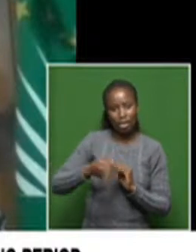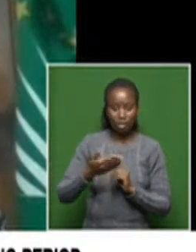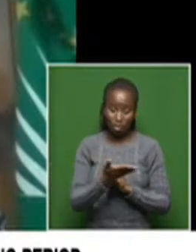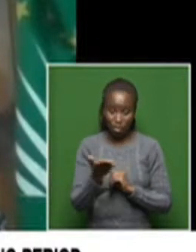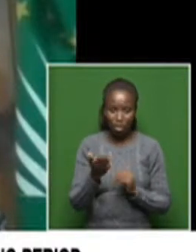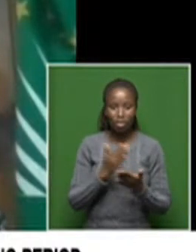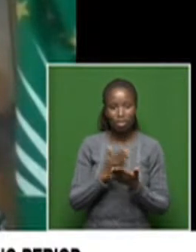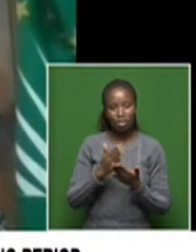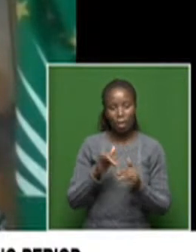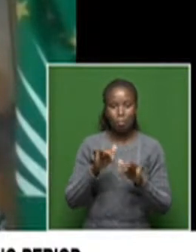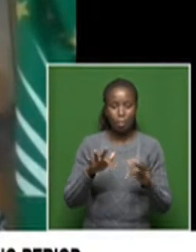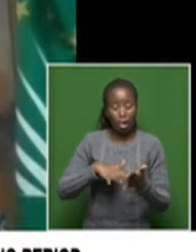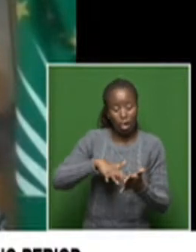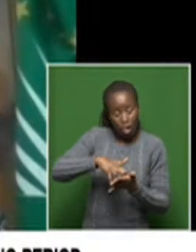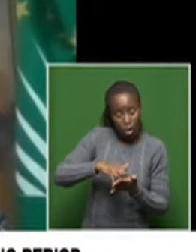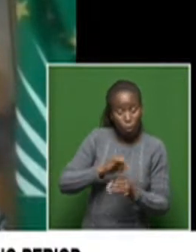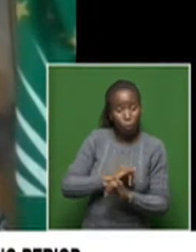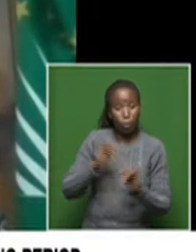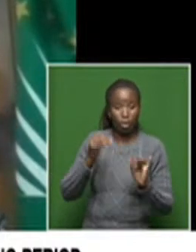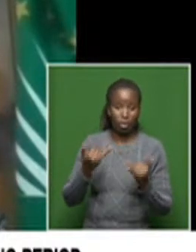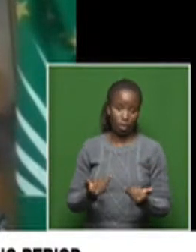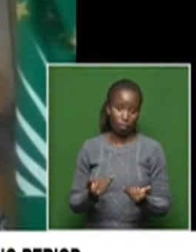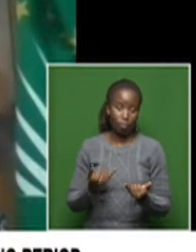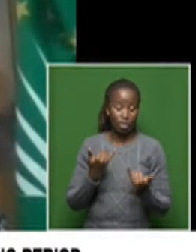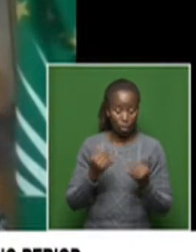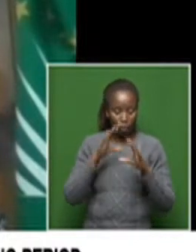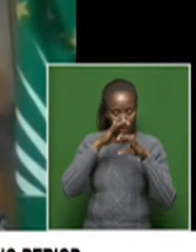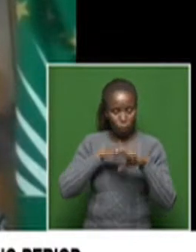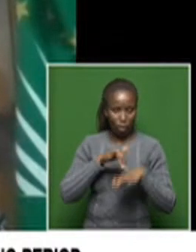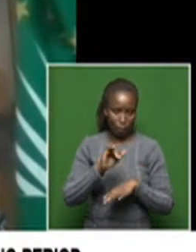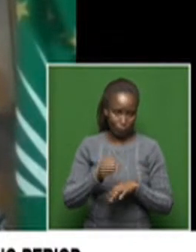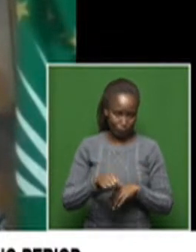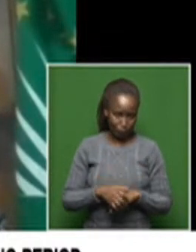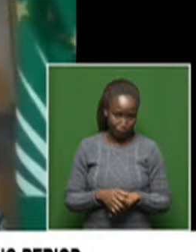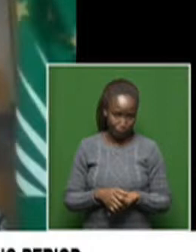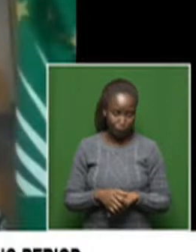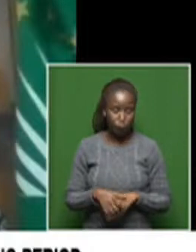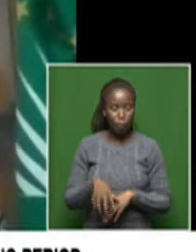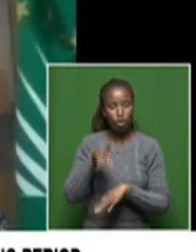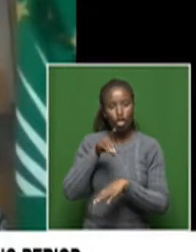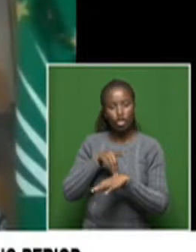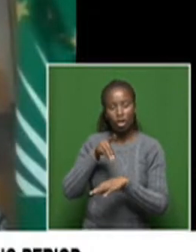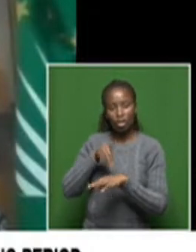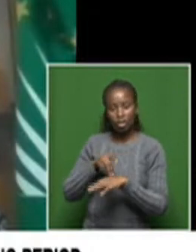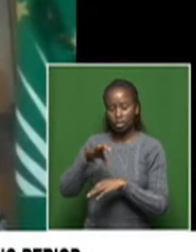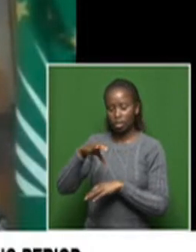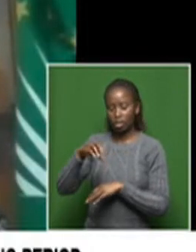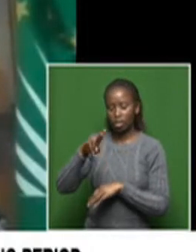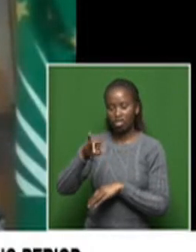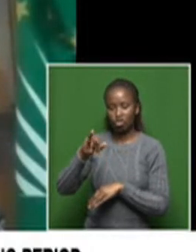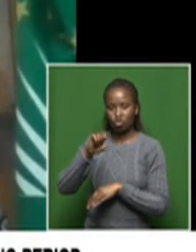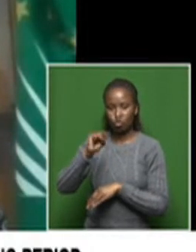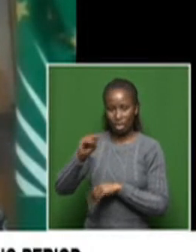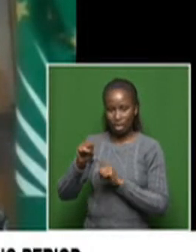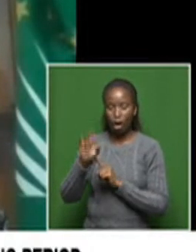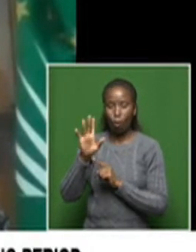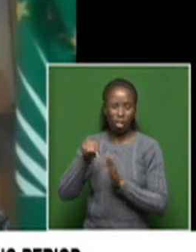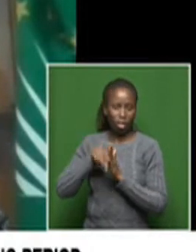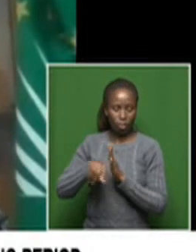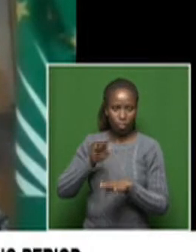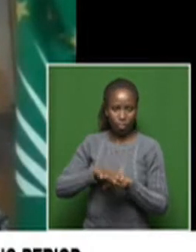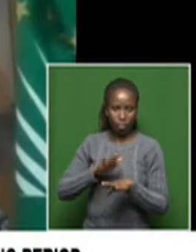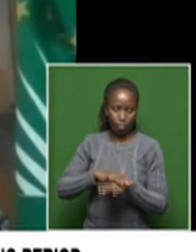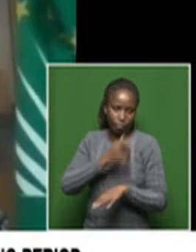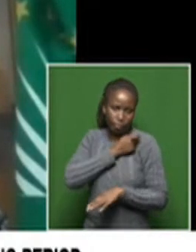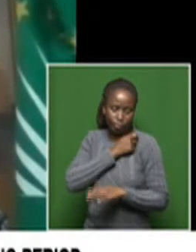are most vulnerable currently. That's where we are focused. Dr. Crisp will go into details about our vaccine rollout. Other good news,